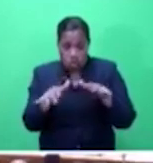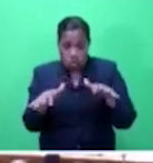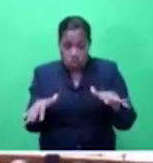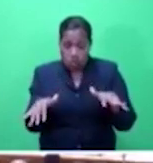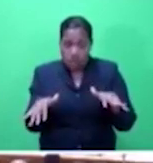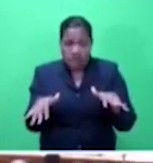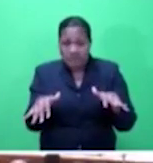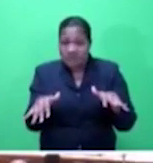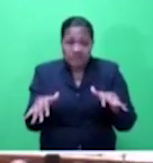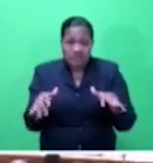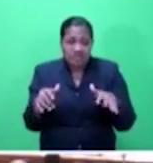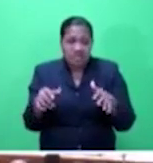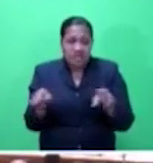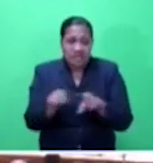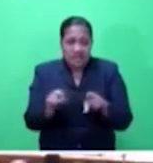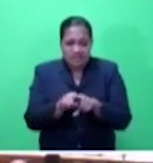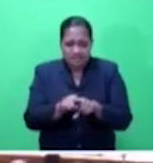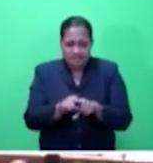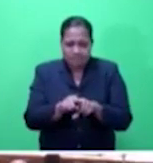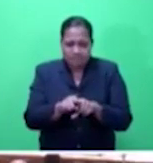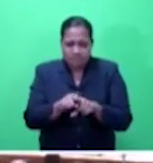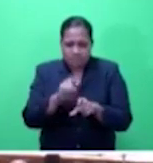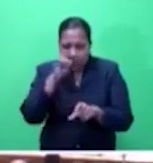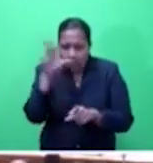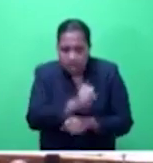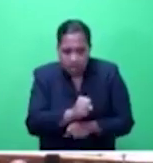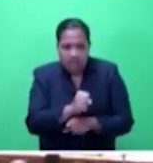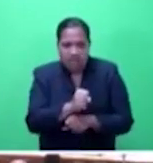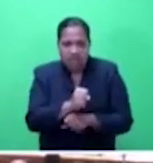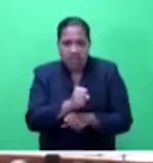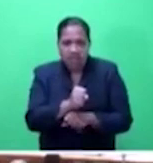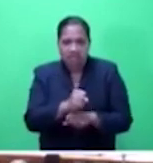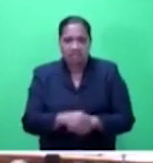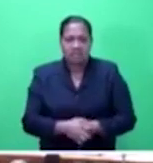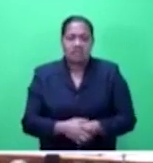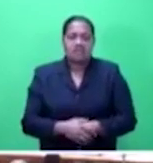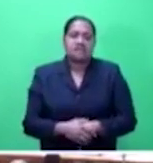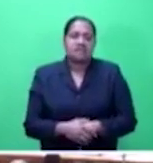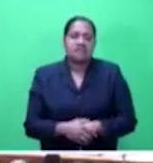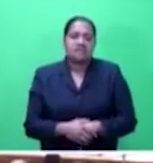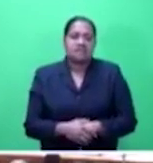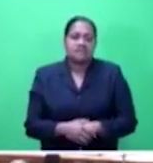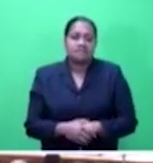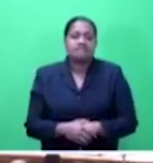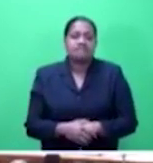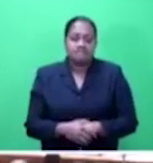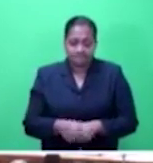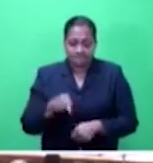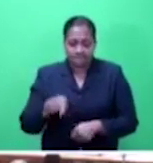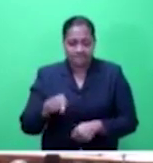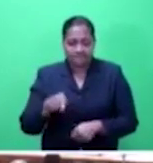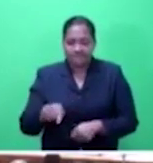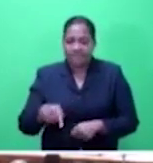trickiest, most unpredictable, and most punishing pandemic of our lifetimes. It's highly